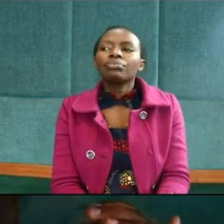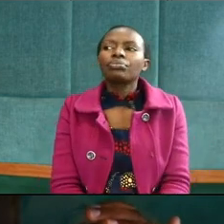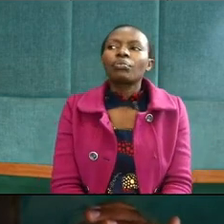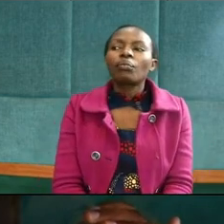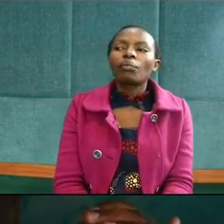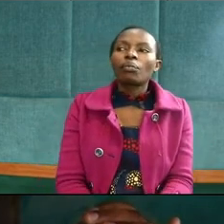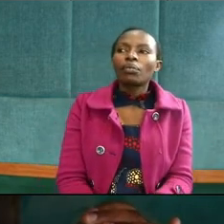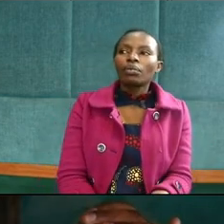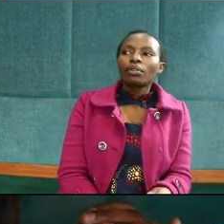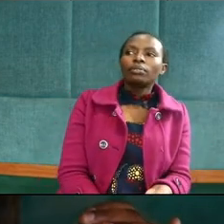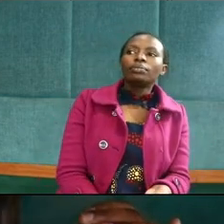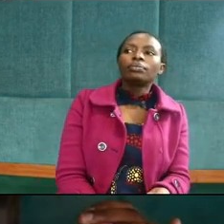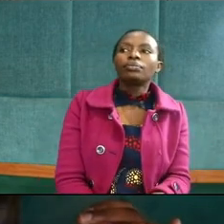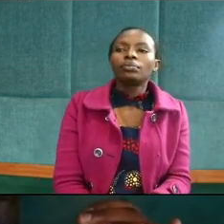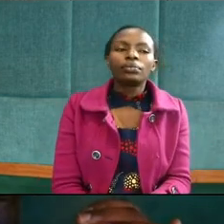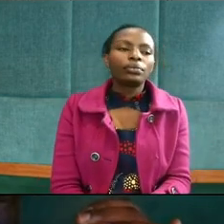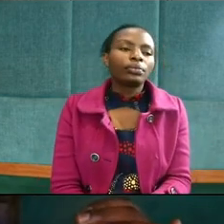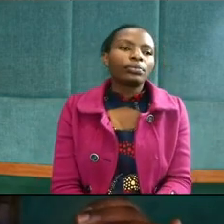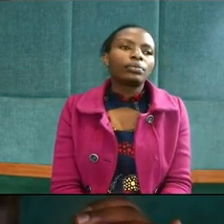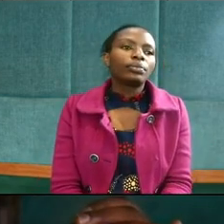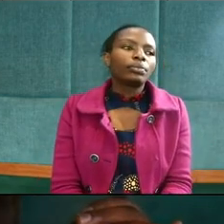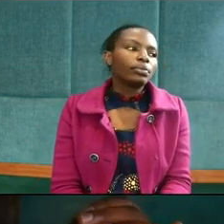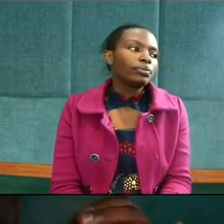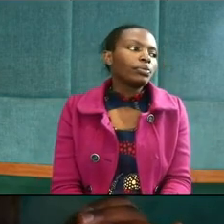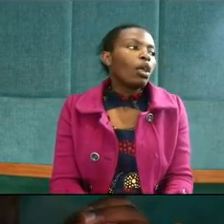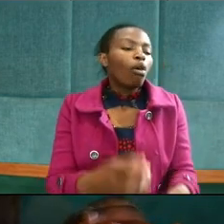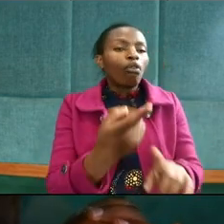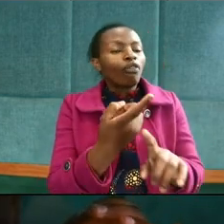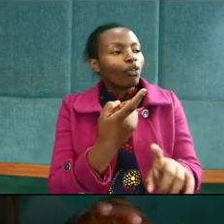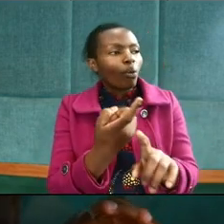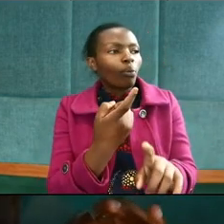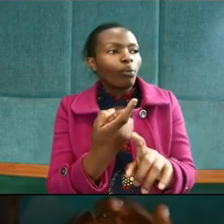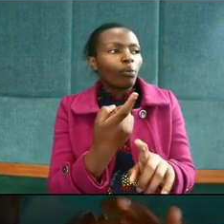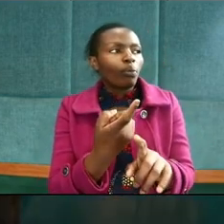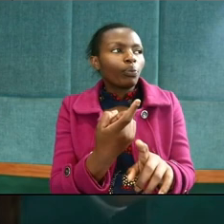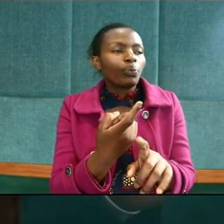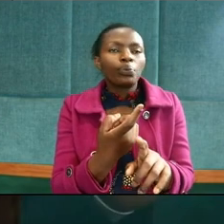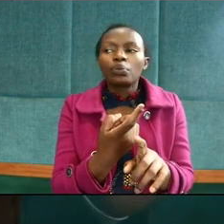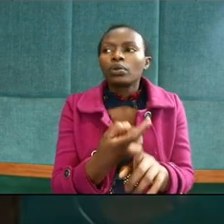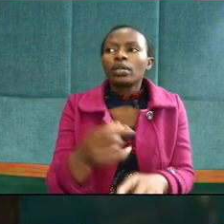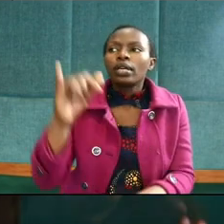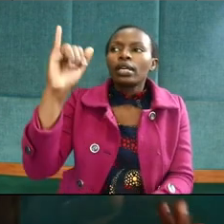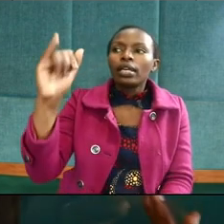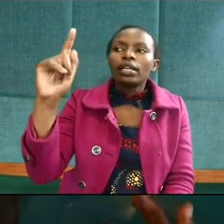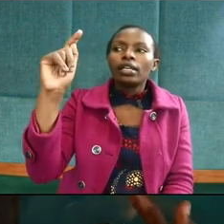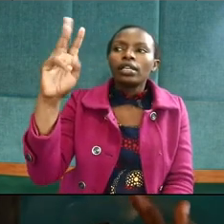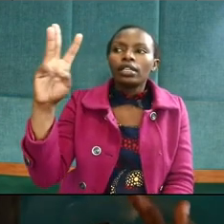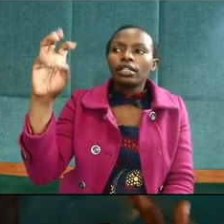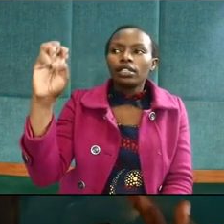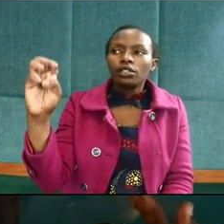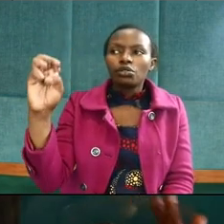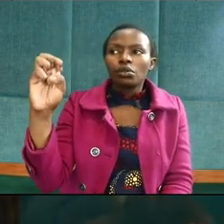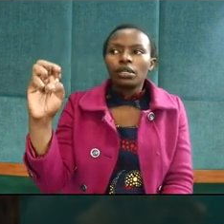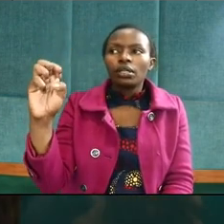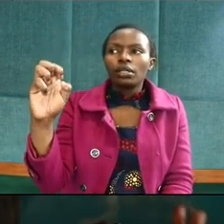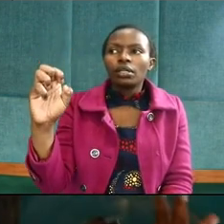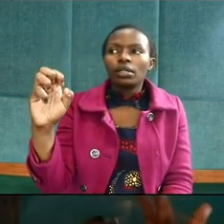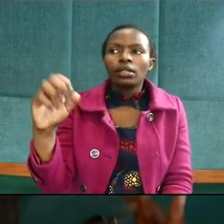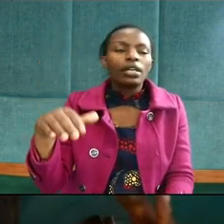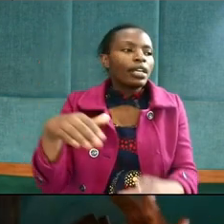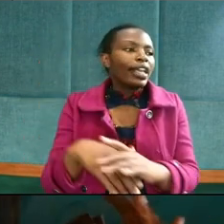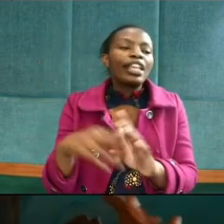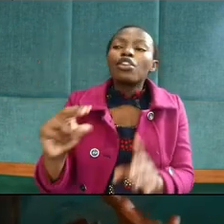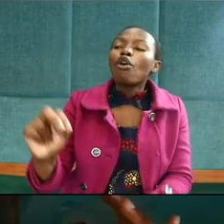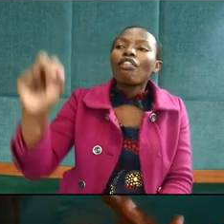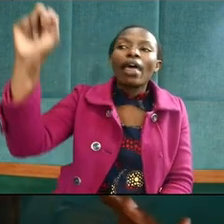Thank you so much. That is Pastor Musonda. Pastor Musonda is pastoring in Kitwe in